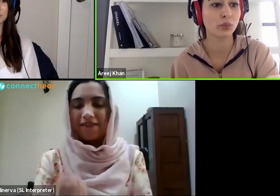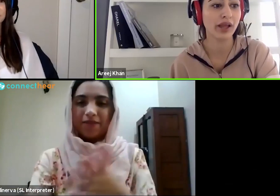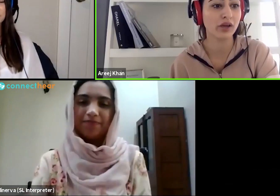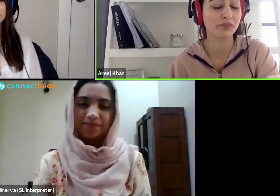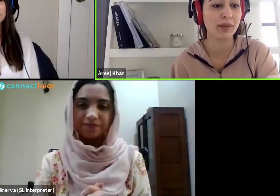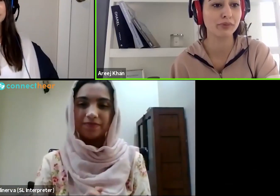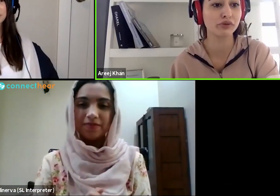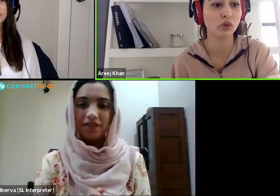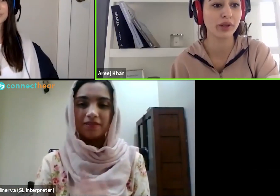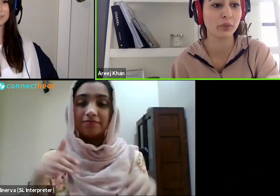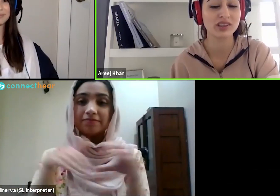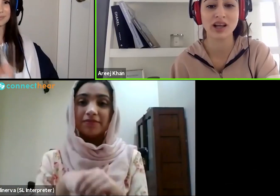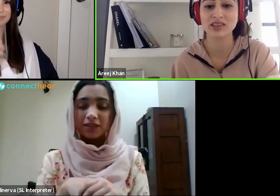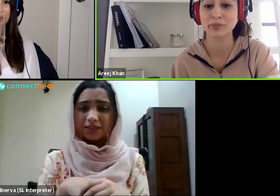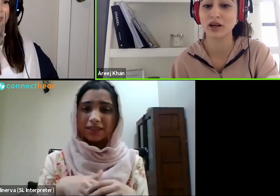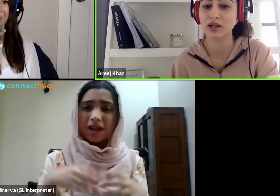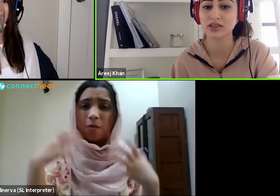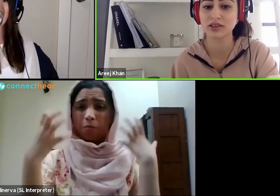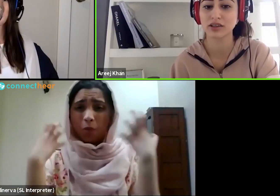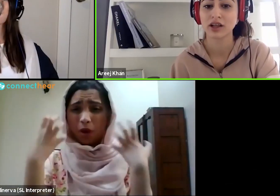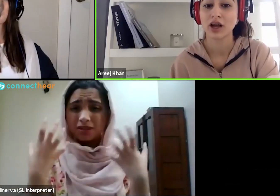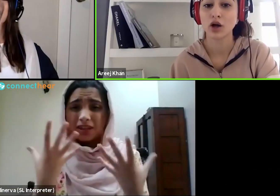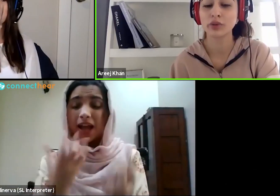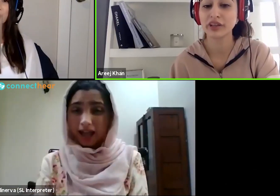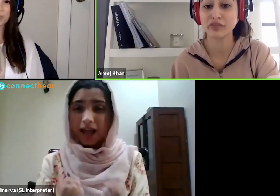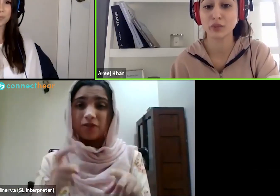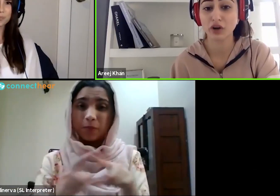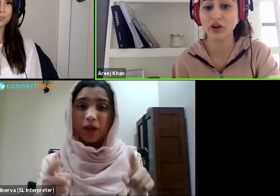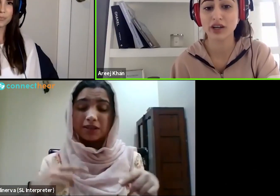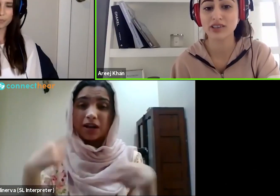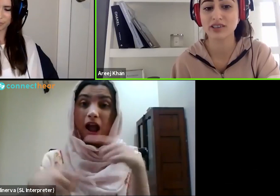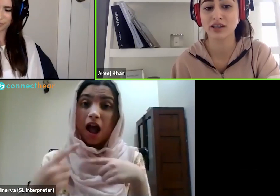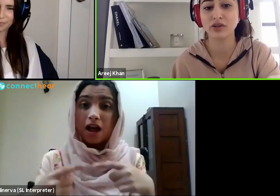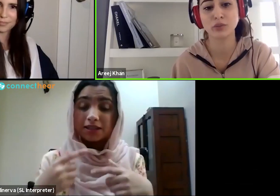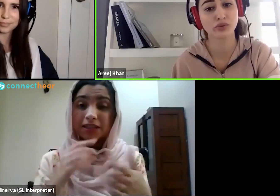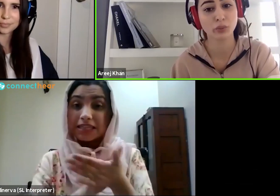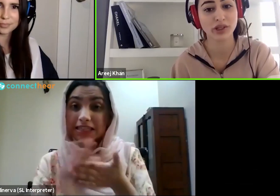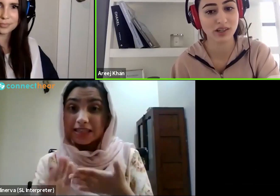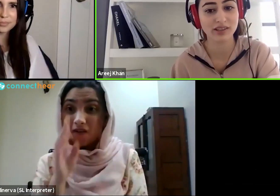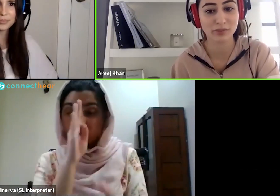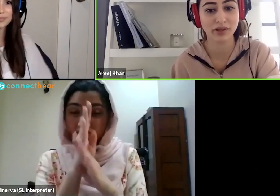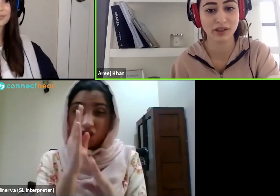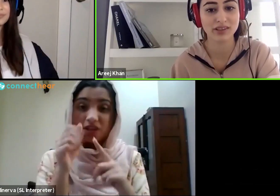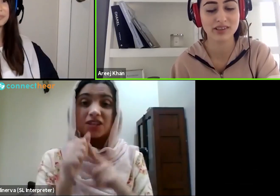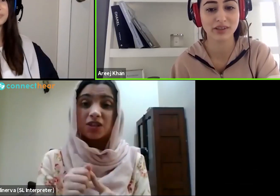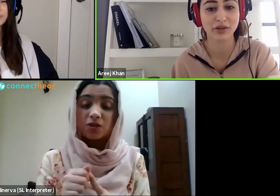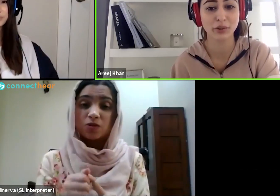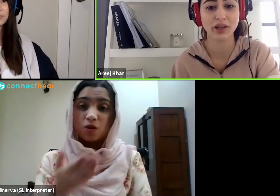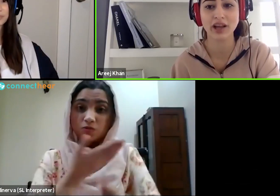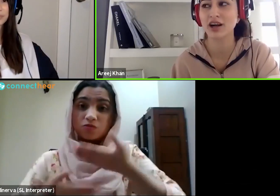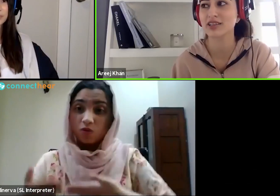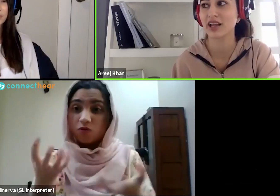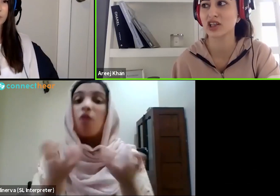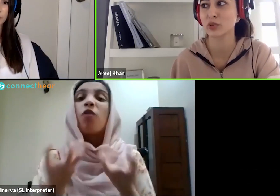or way of people knowing what it's like to be us. Only if you are us, then you will know what it's like to be us.